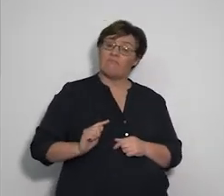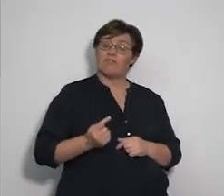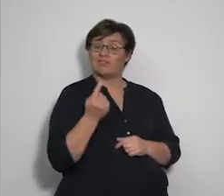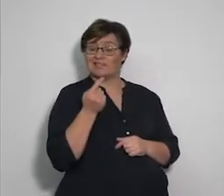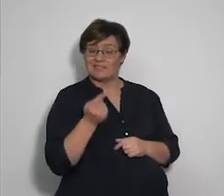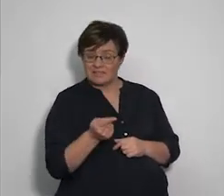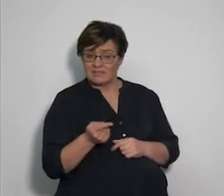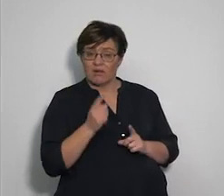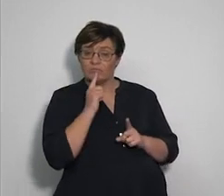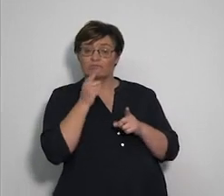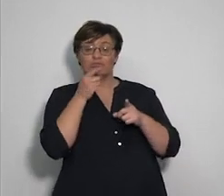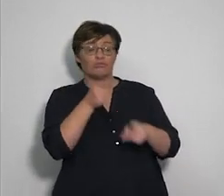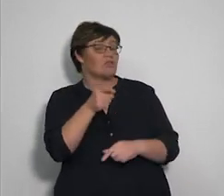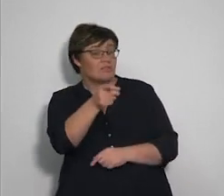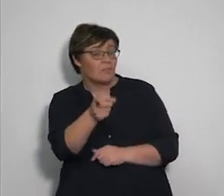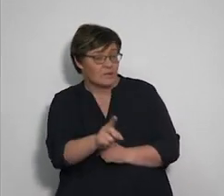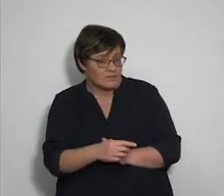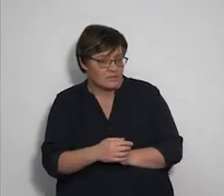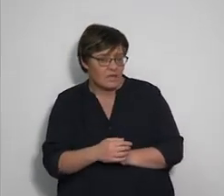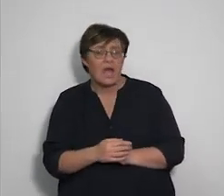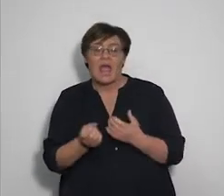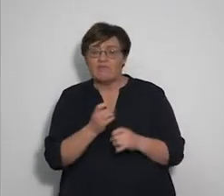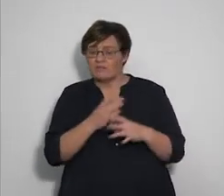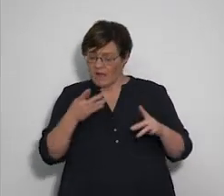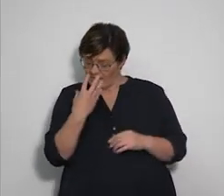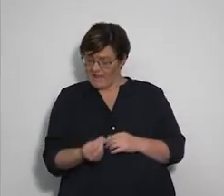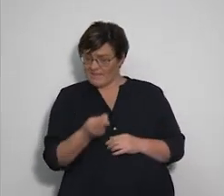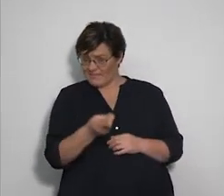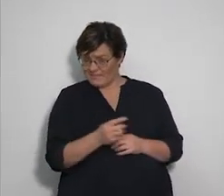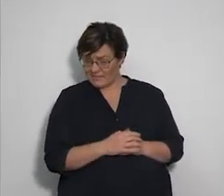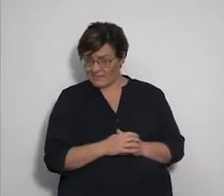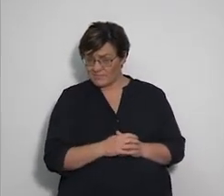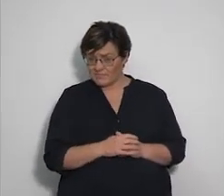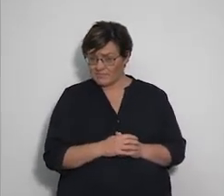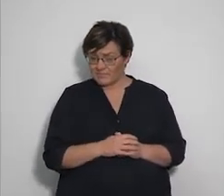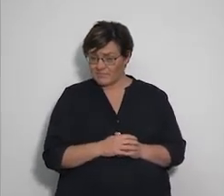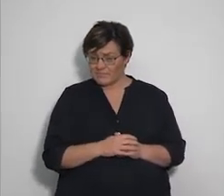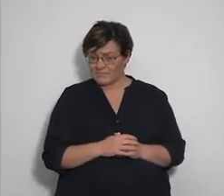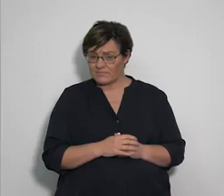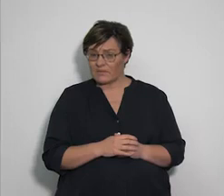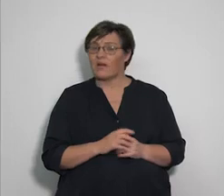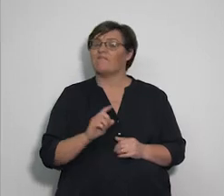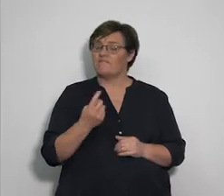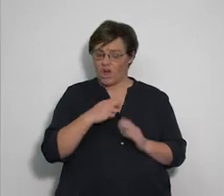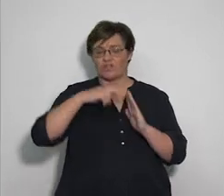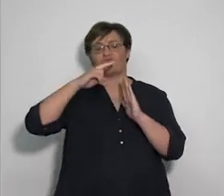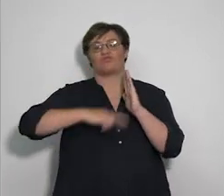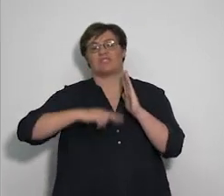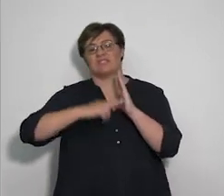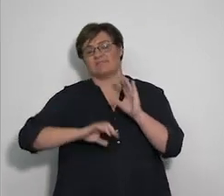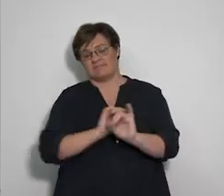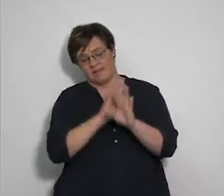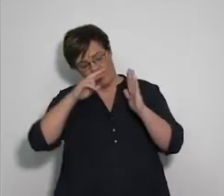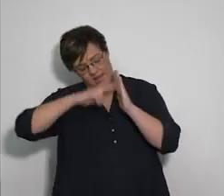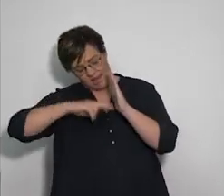my first instruction to you whenever you get one of these types of questions is